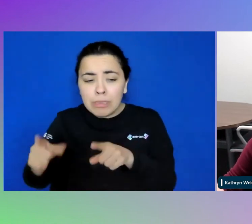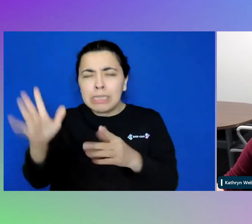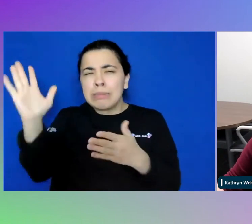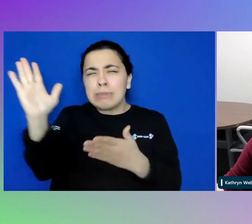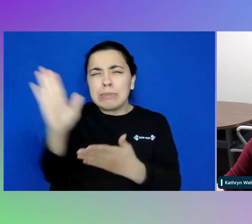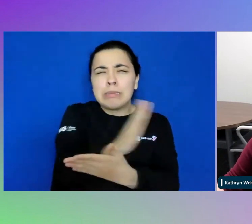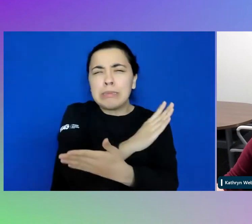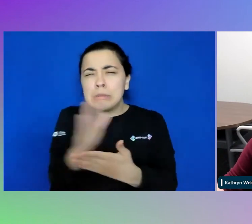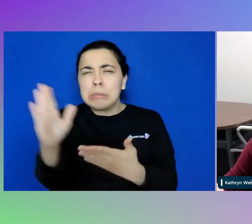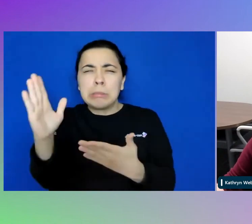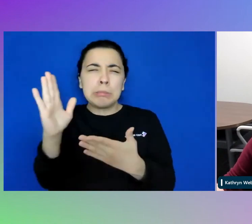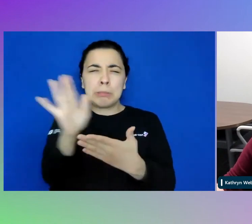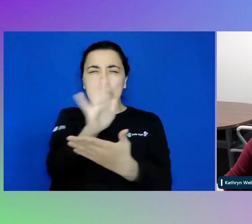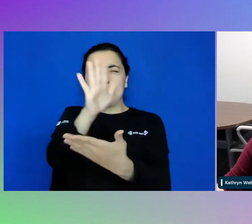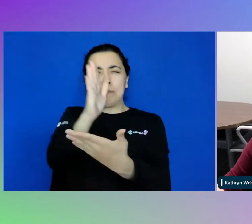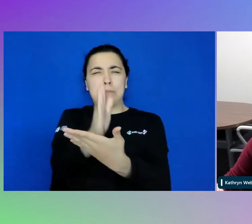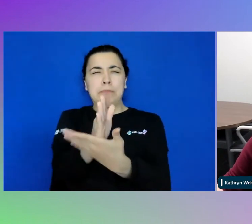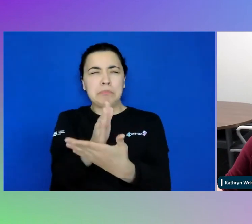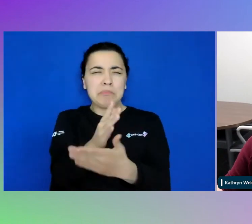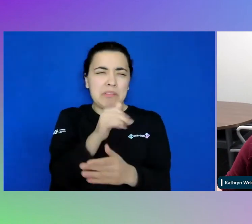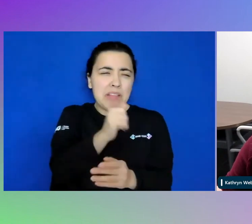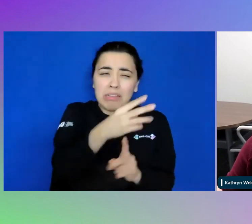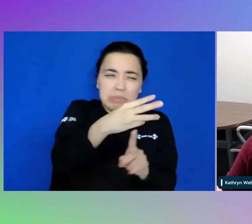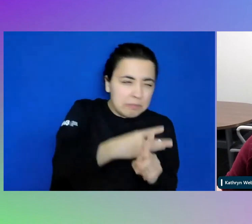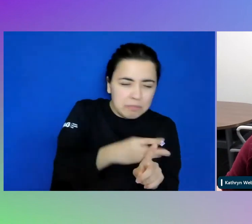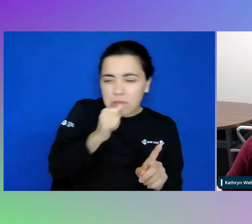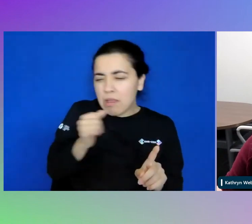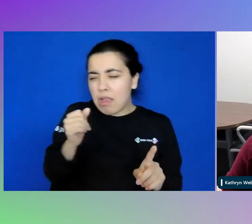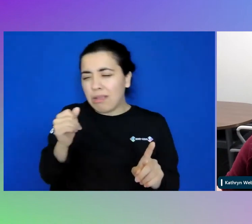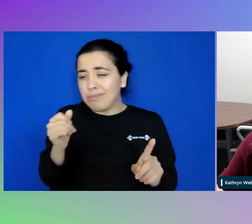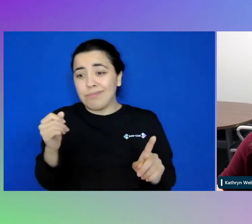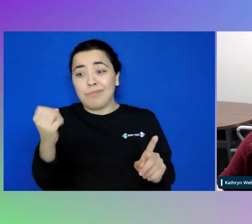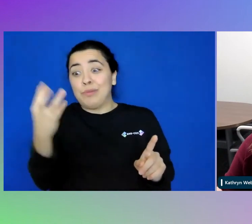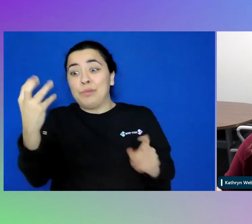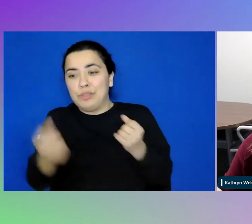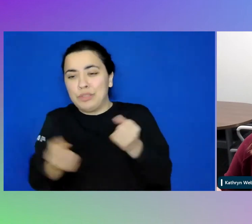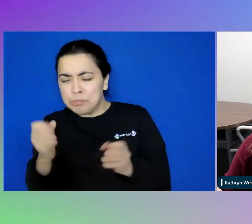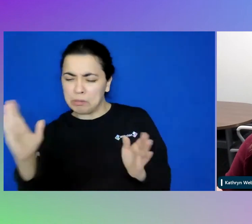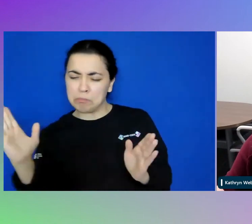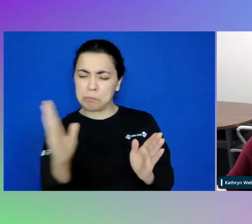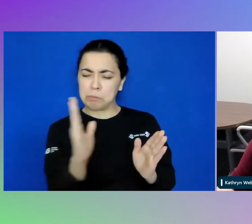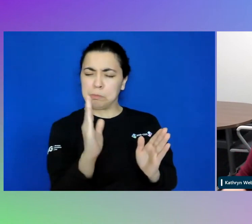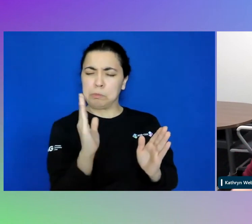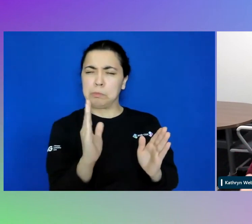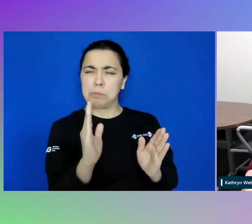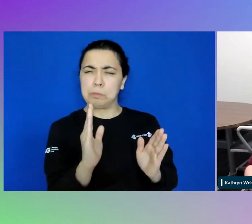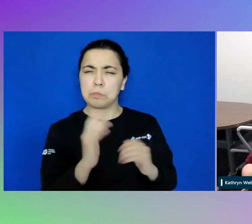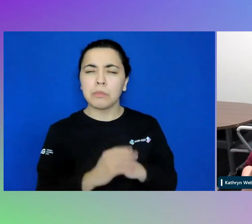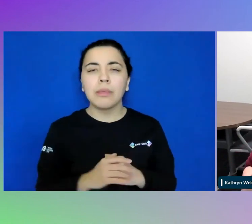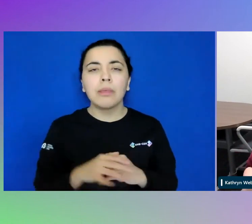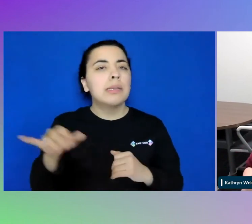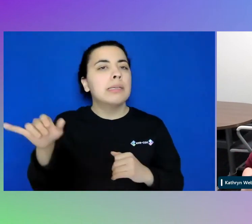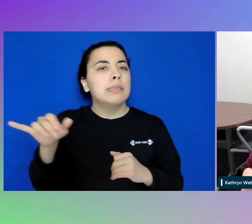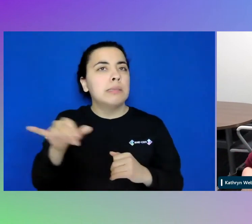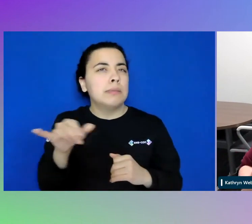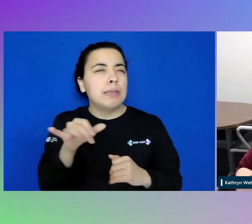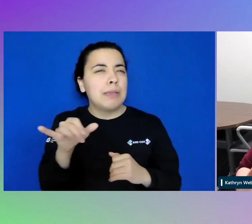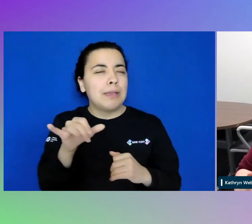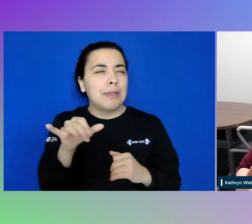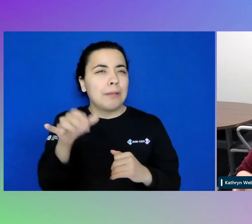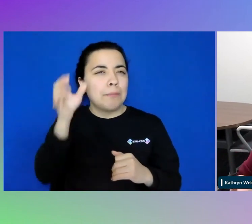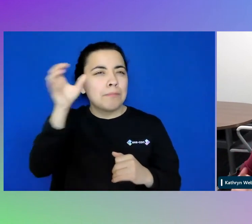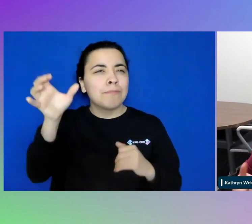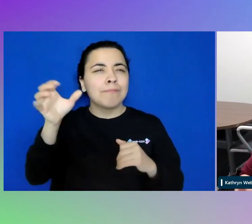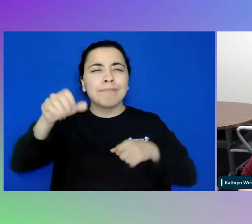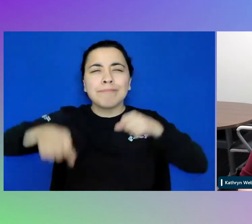from one level to the next, I feel like it's kind of like when you want to take the training wheels off your bike, you're kind of ready to do it. You know